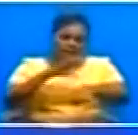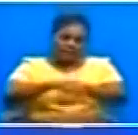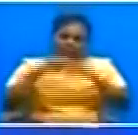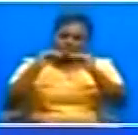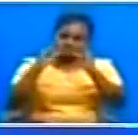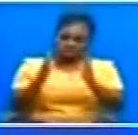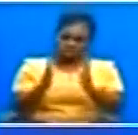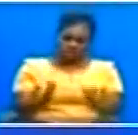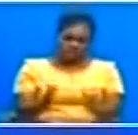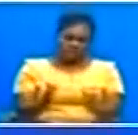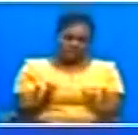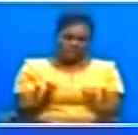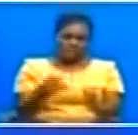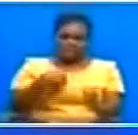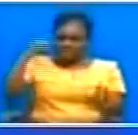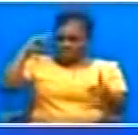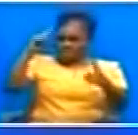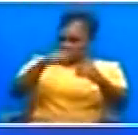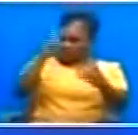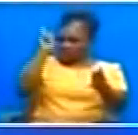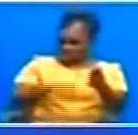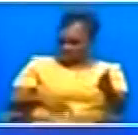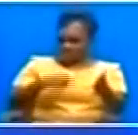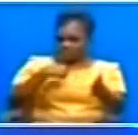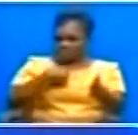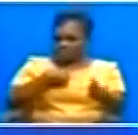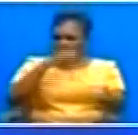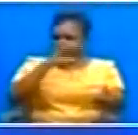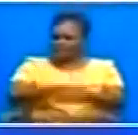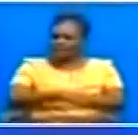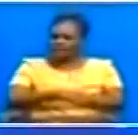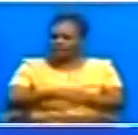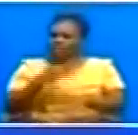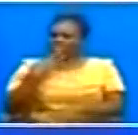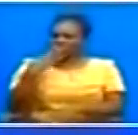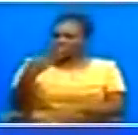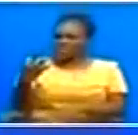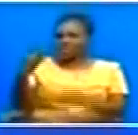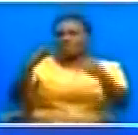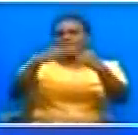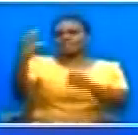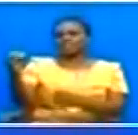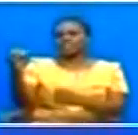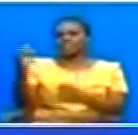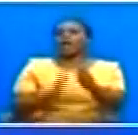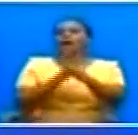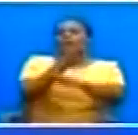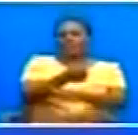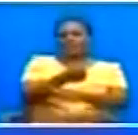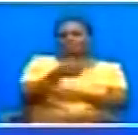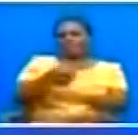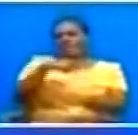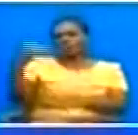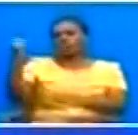mbele, because mimi target yangu nilikuwa nataka Mungu akinisaidia nipate 308 and above so that niende kabisa bit high